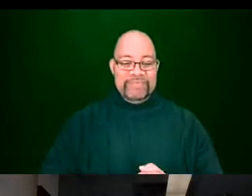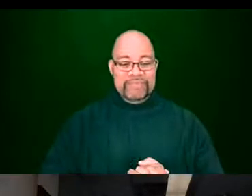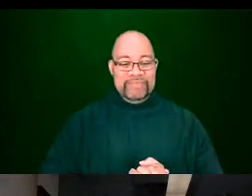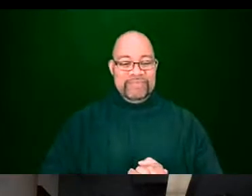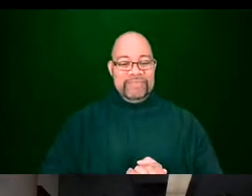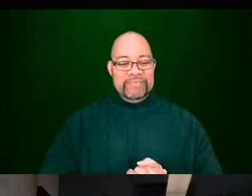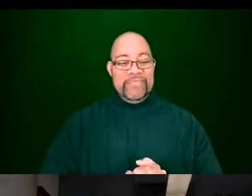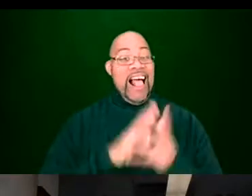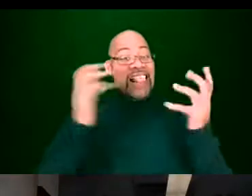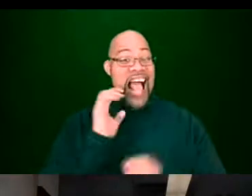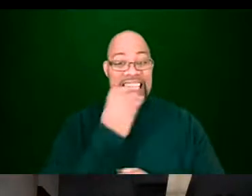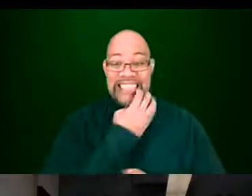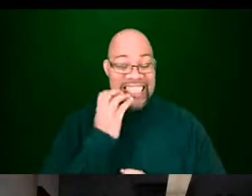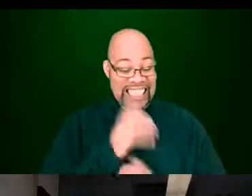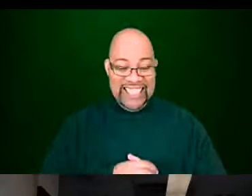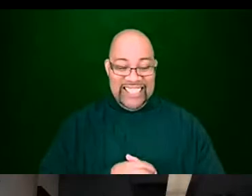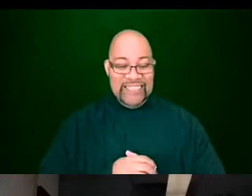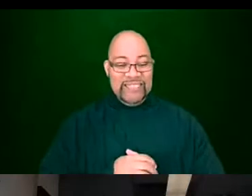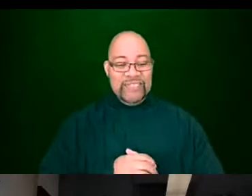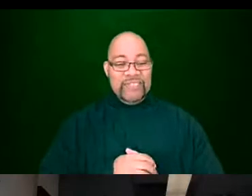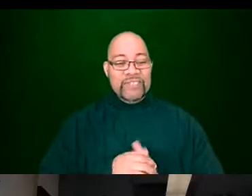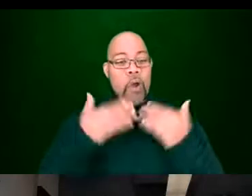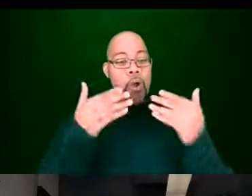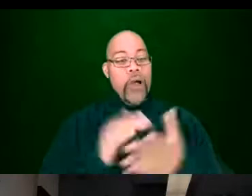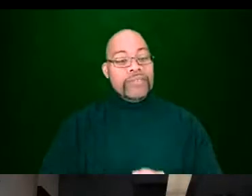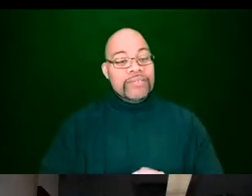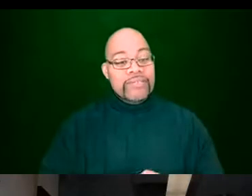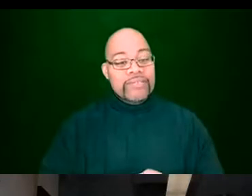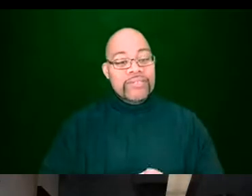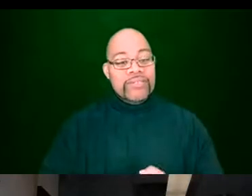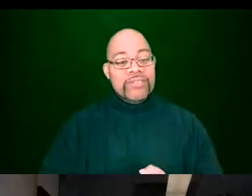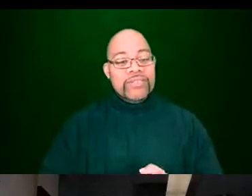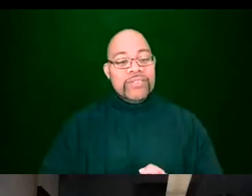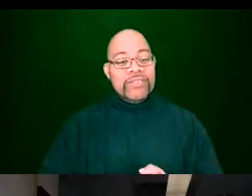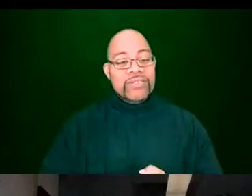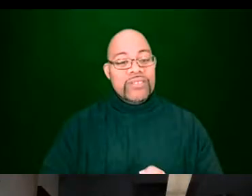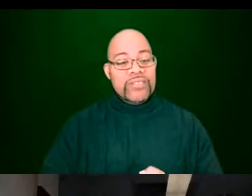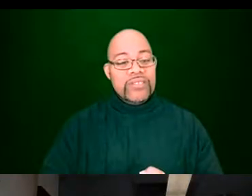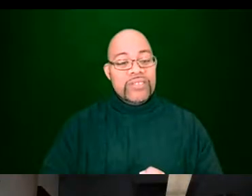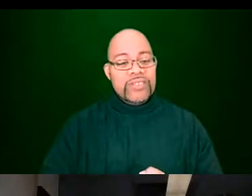That's a lot of teeth, boys and girls. Go ahead, Masai. Good question for me.